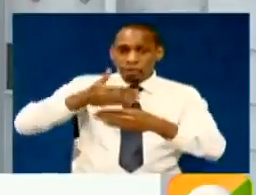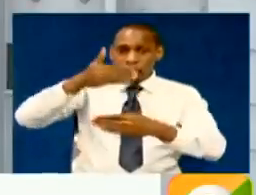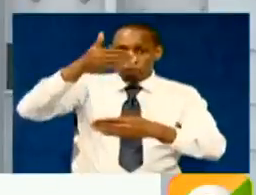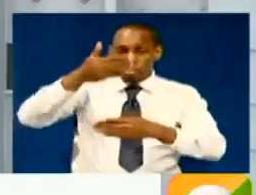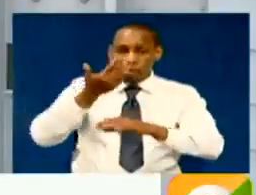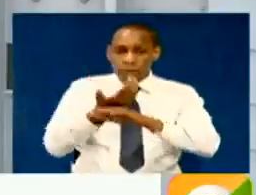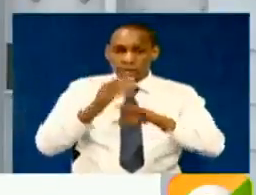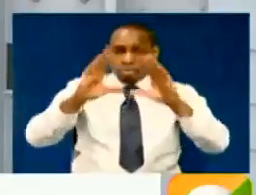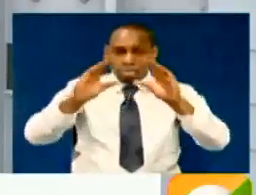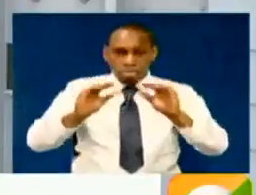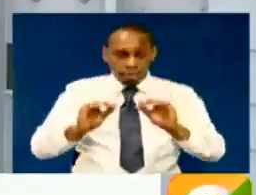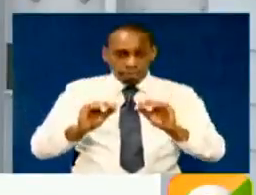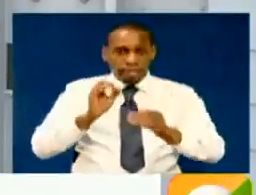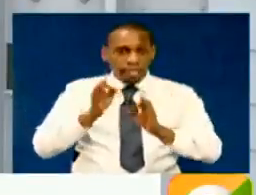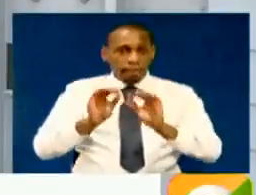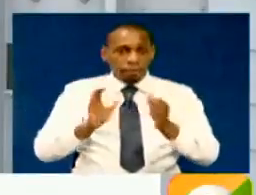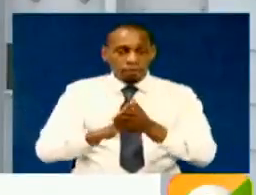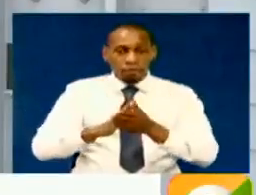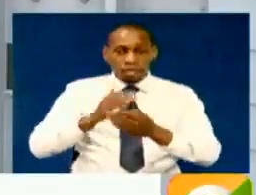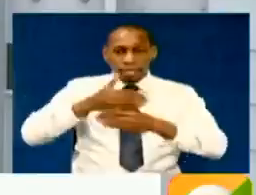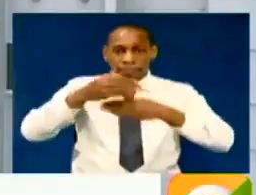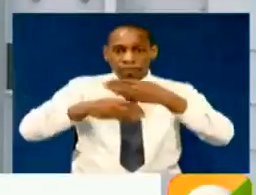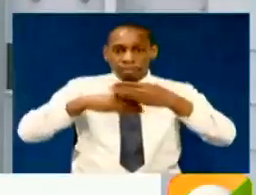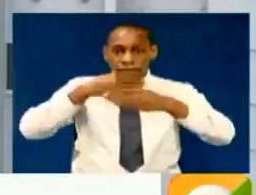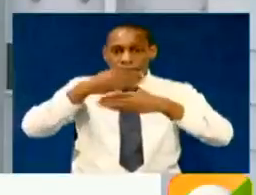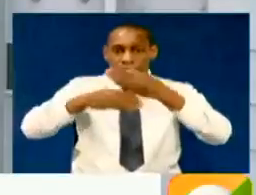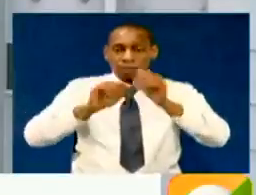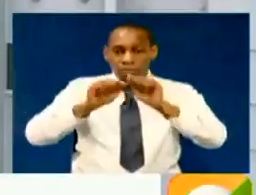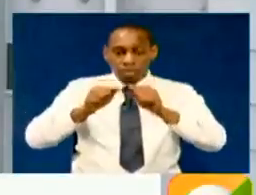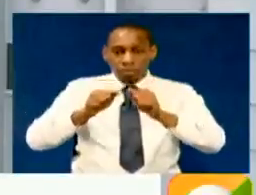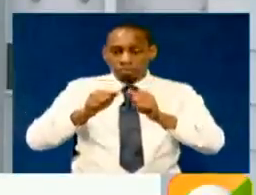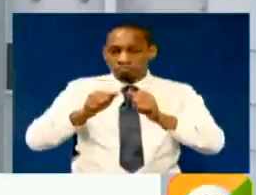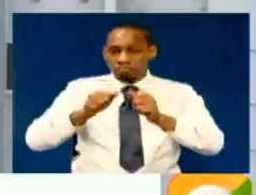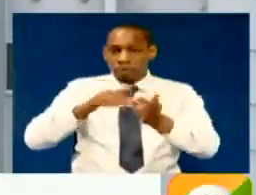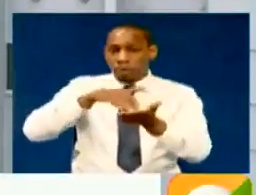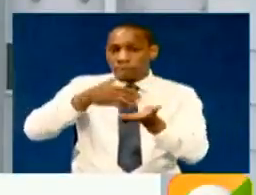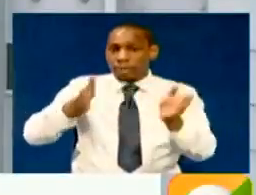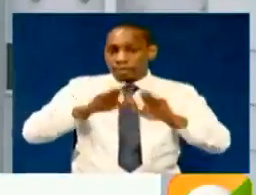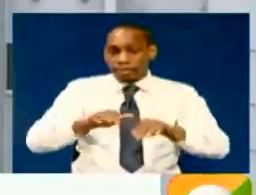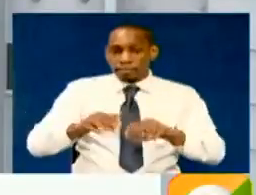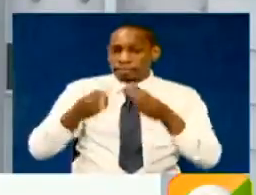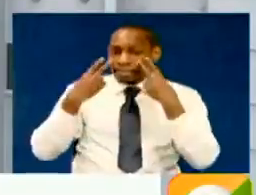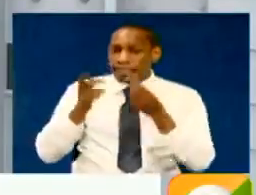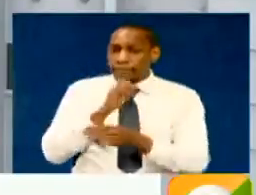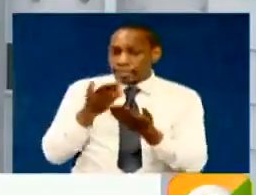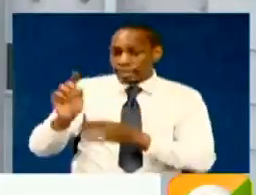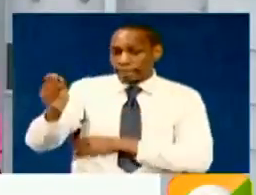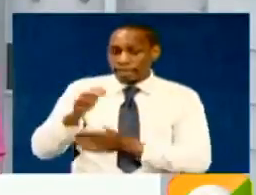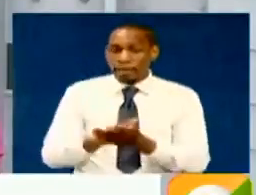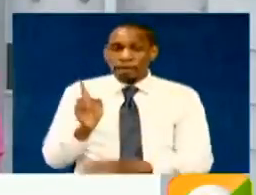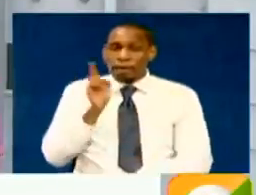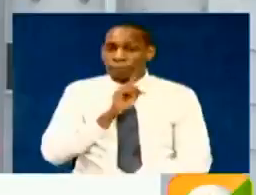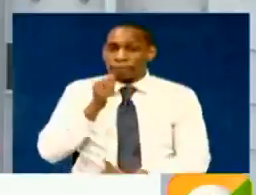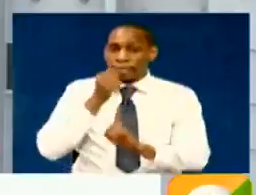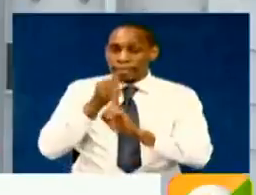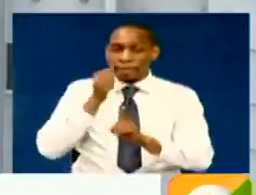cure. Otherwise, the structural integrity of the building could be in question. And we have seen in this country the deadly